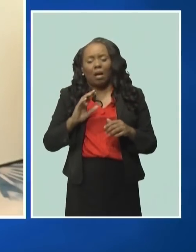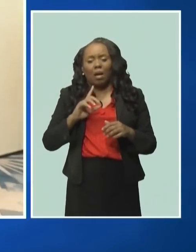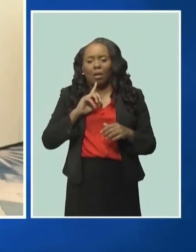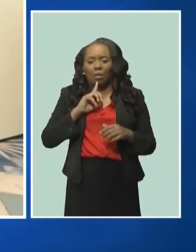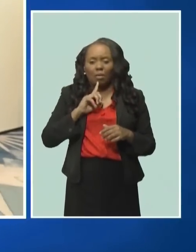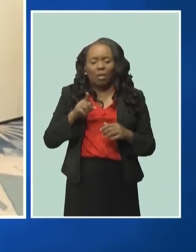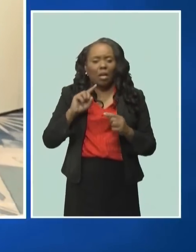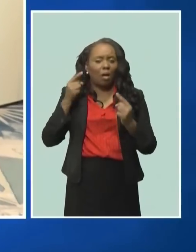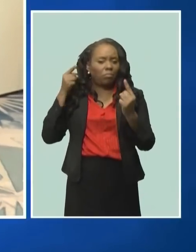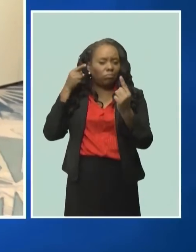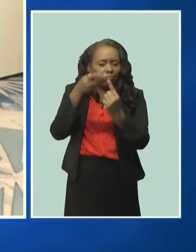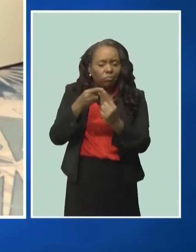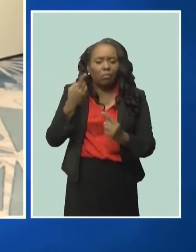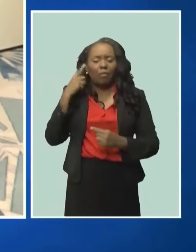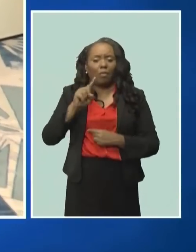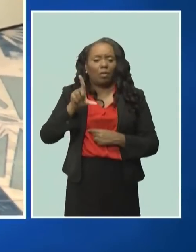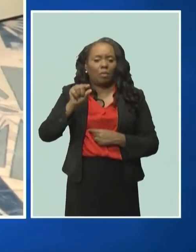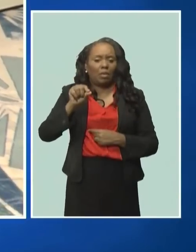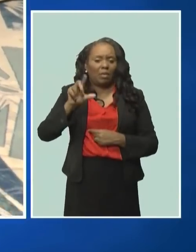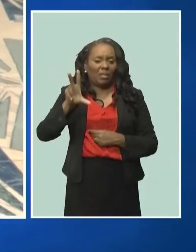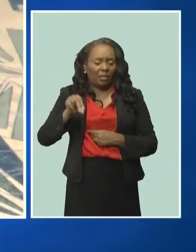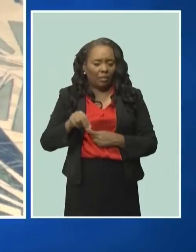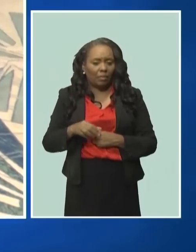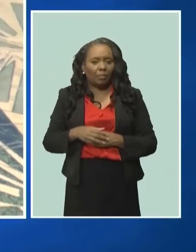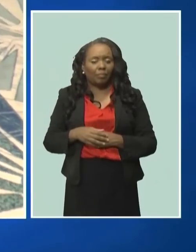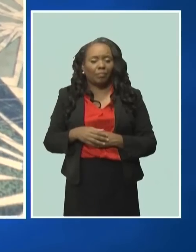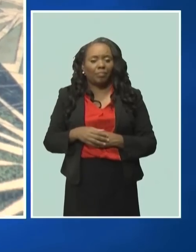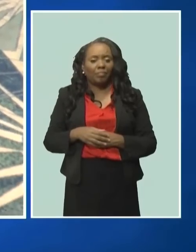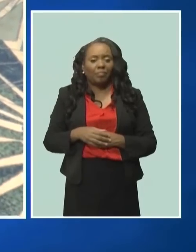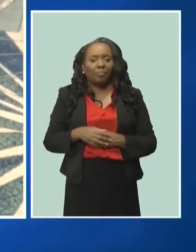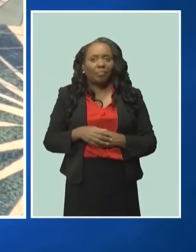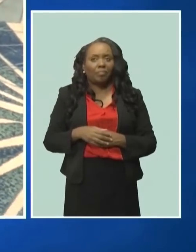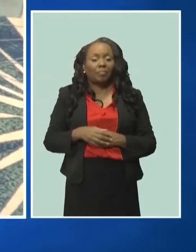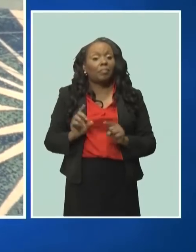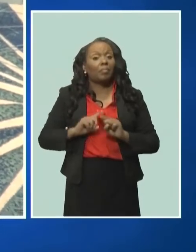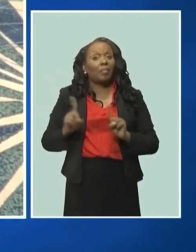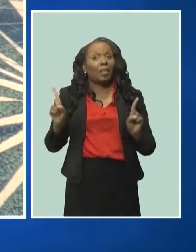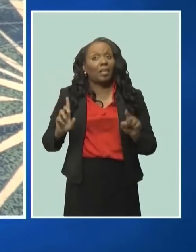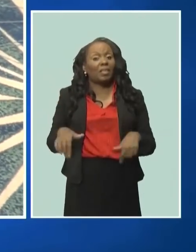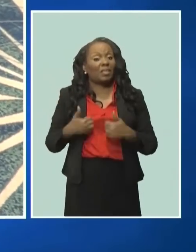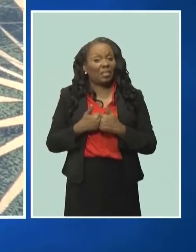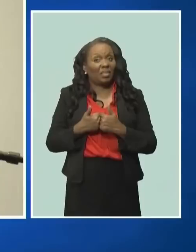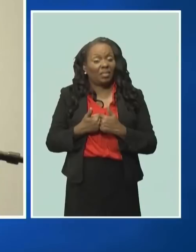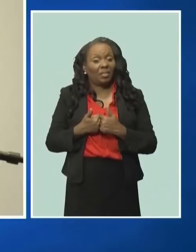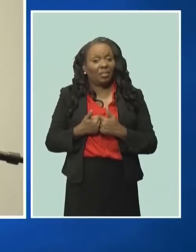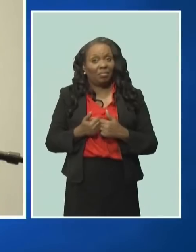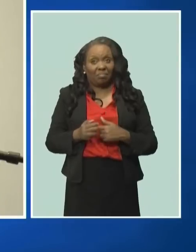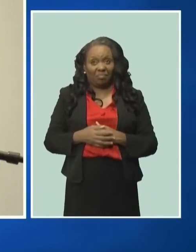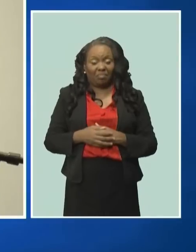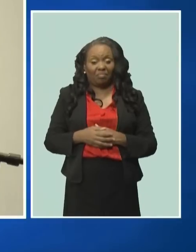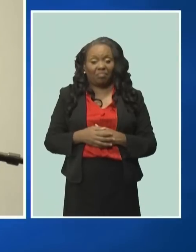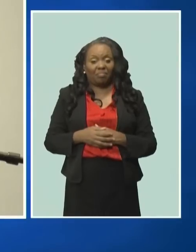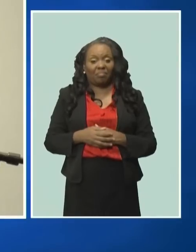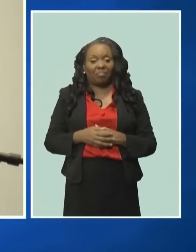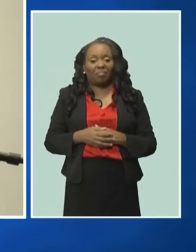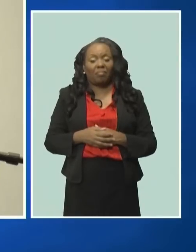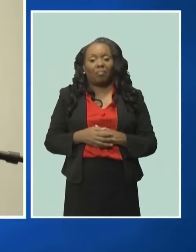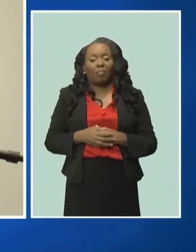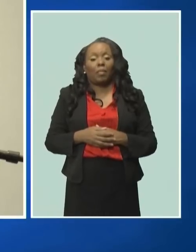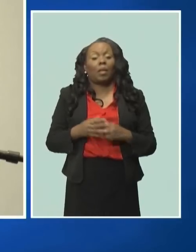be achieved by 2030. But that there is a challenge to make sure that we continue to ground